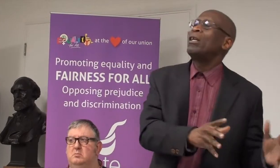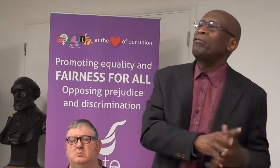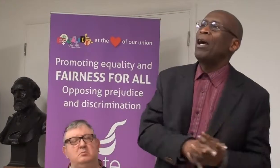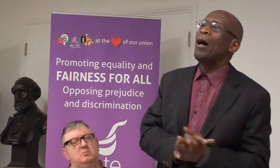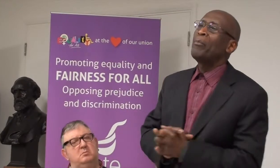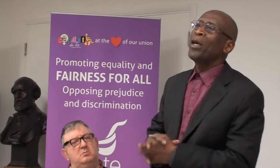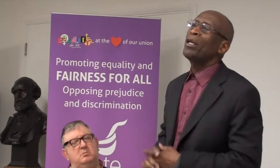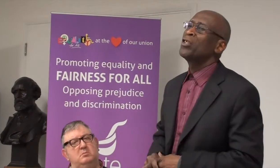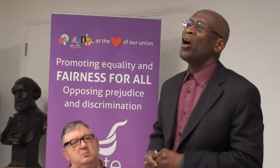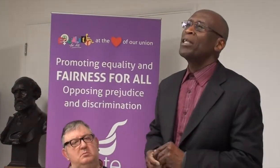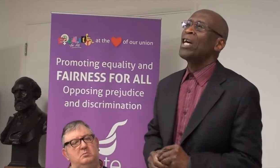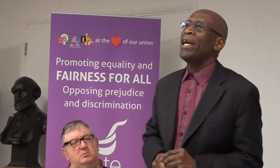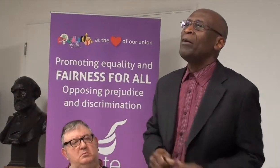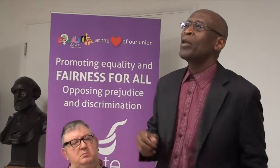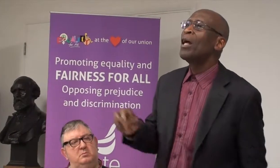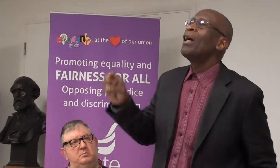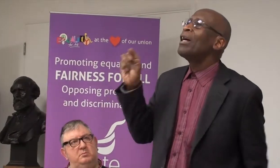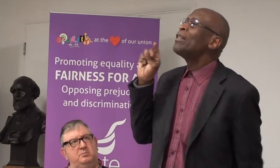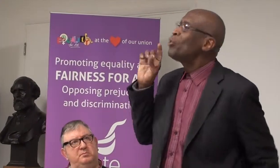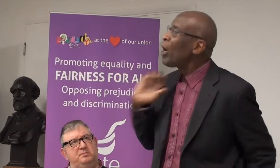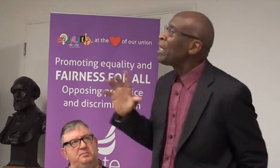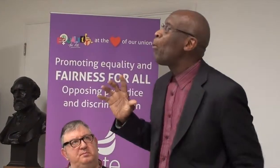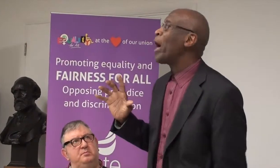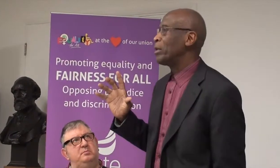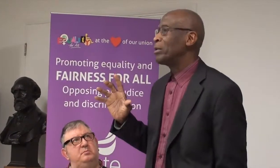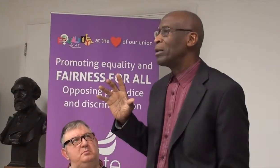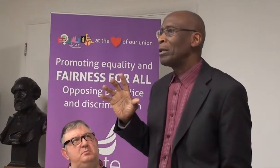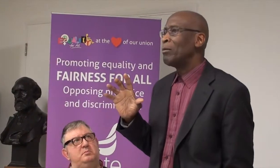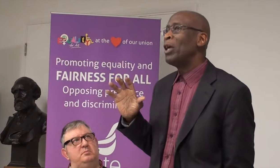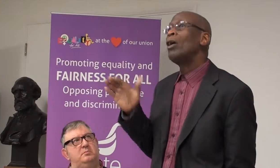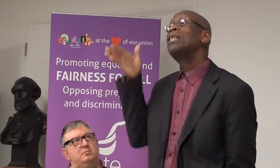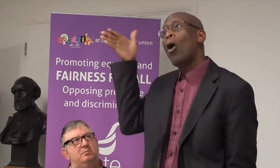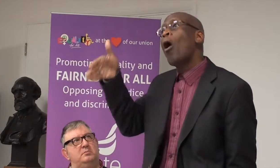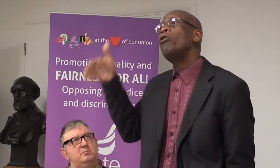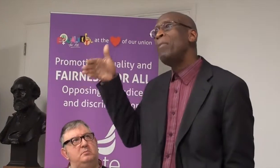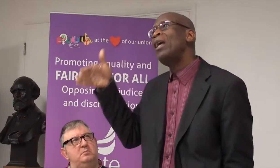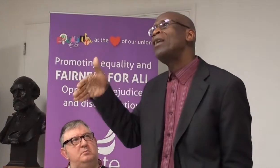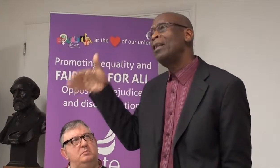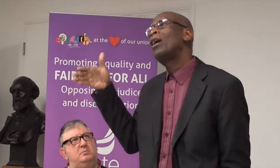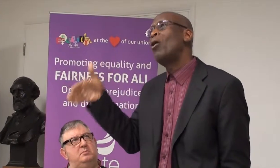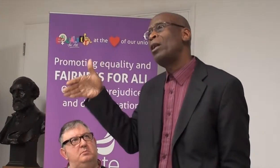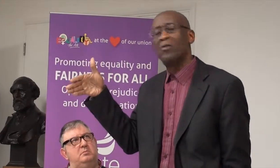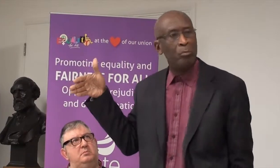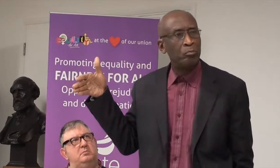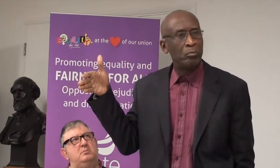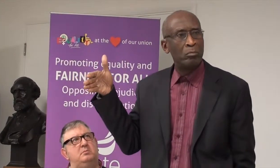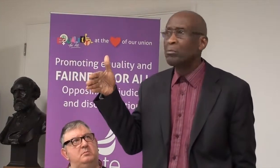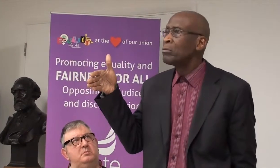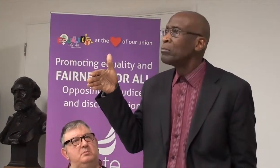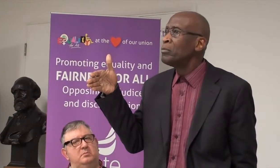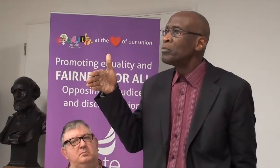the German side, none of them won, because they all remained in colonialism.